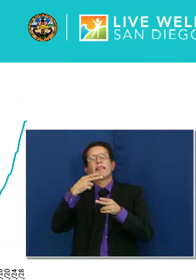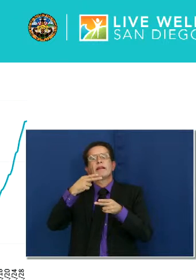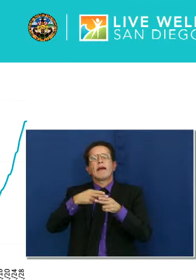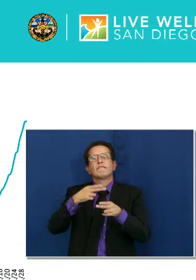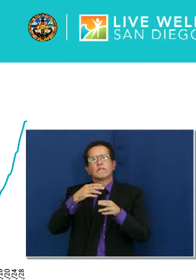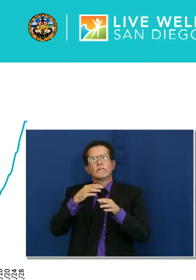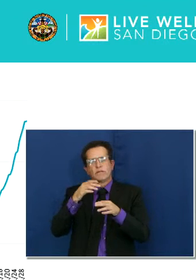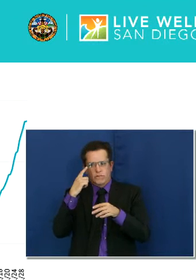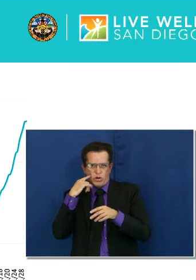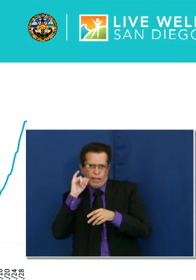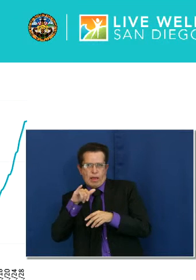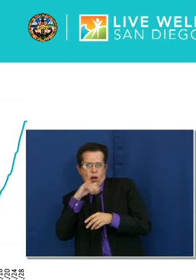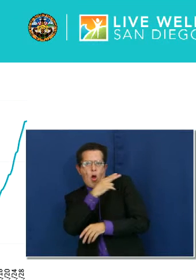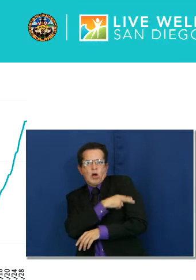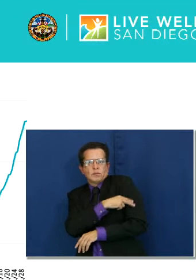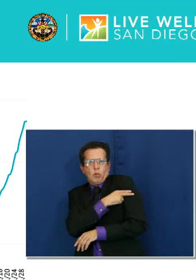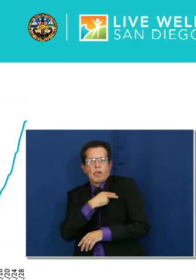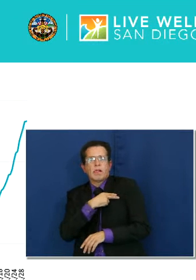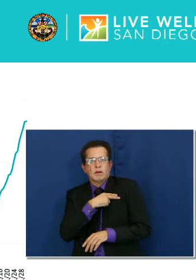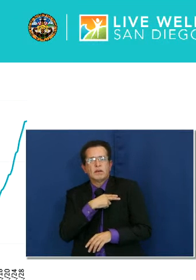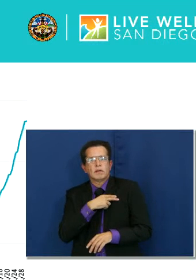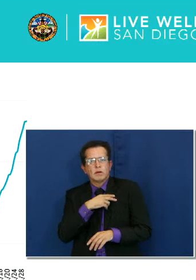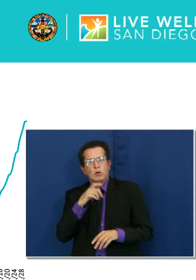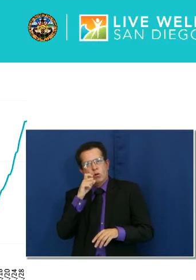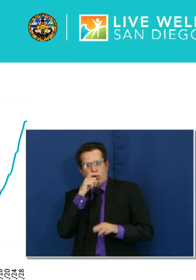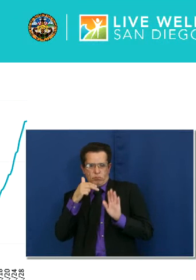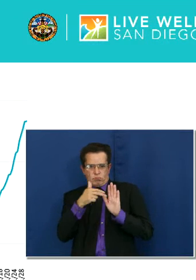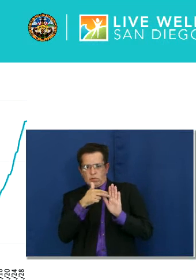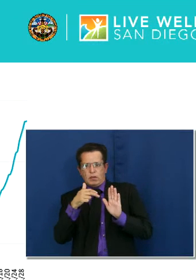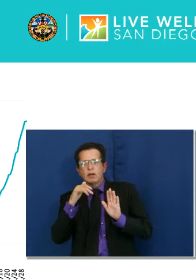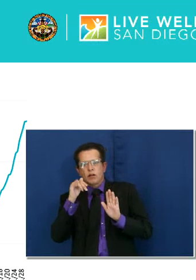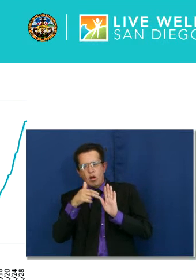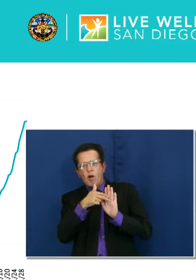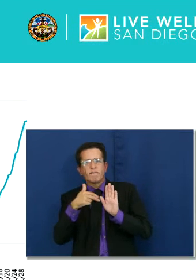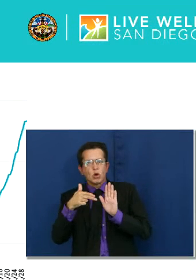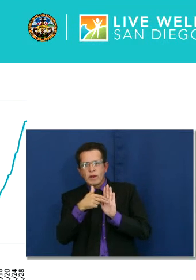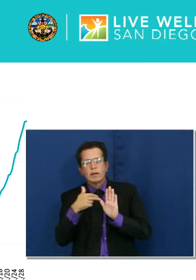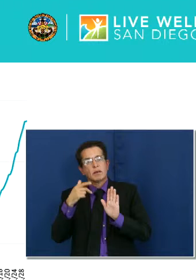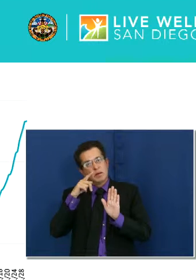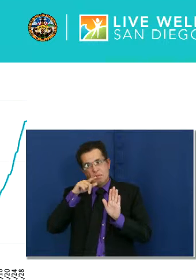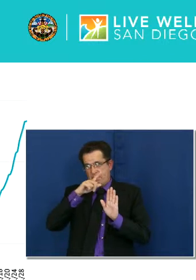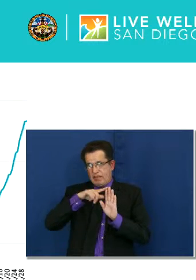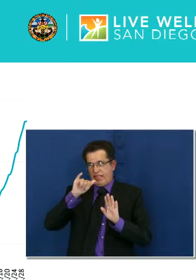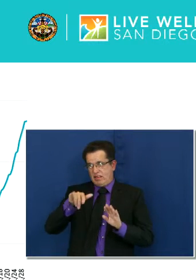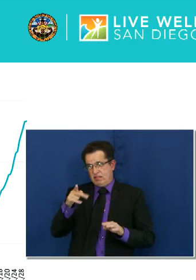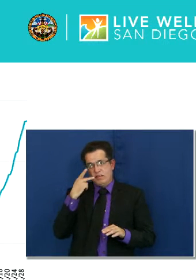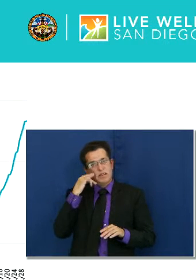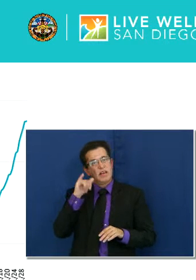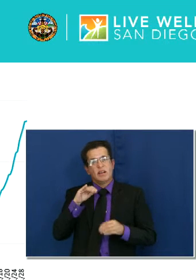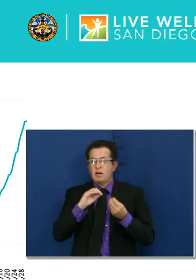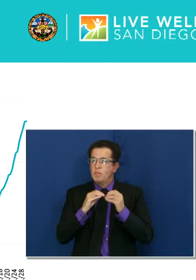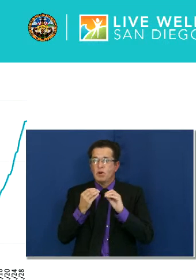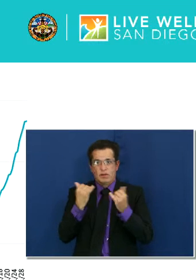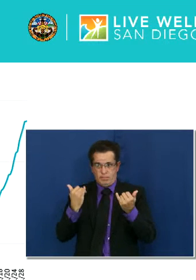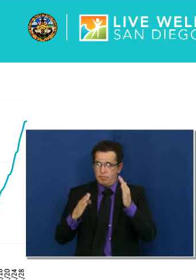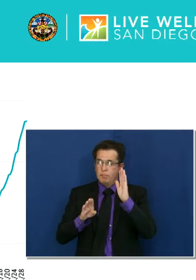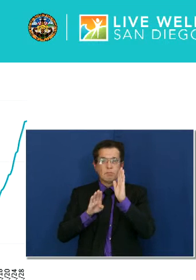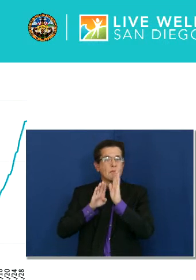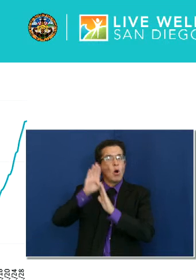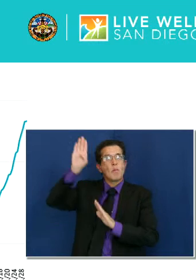to hospitalizations. But despite that, the number has almost doubled since